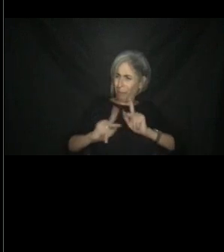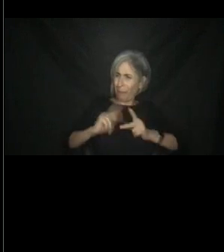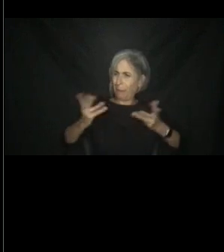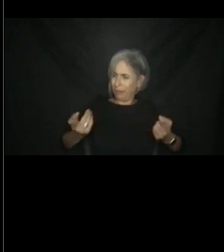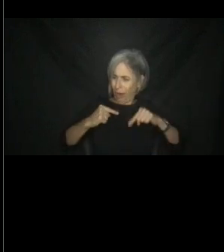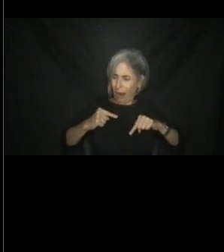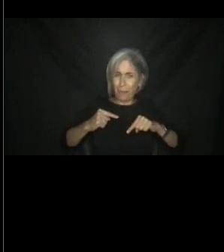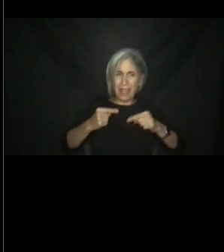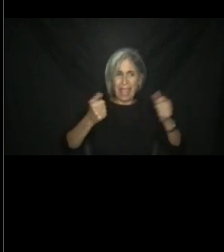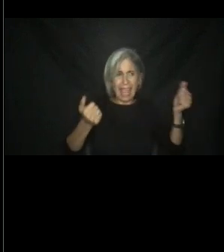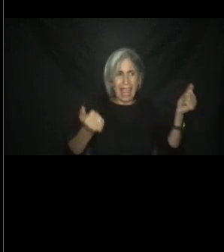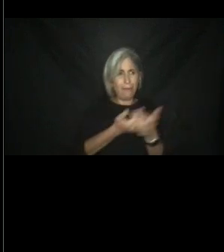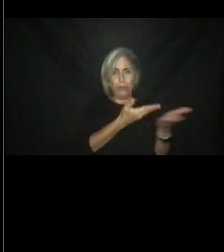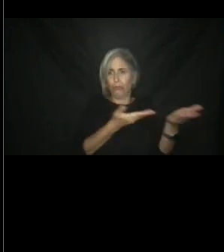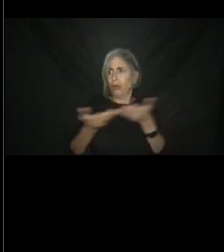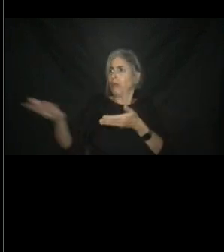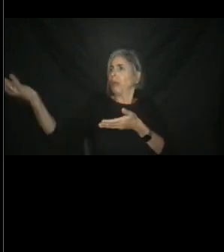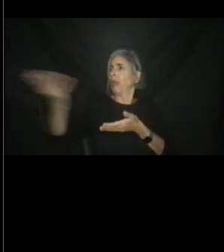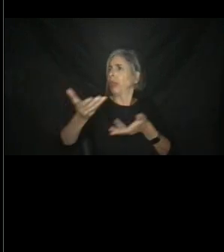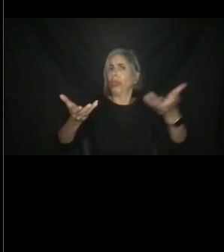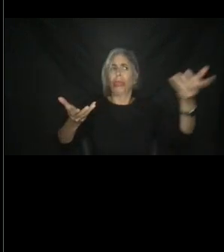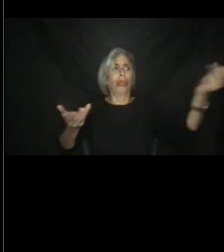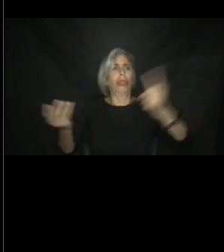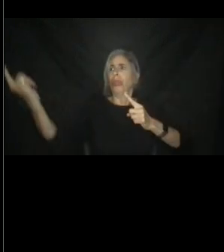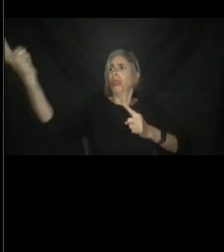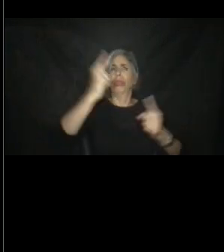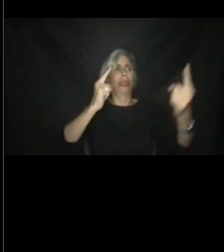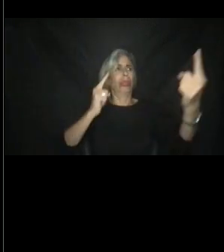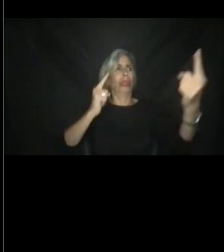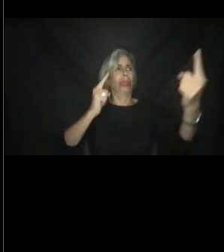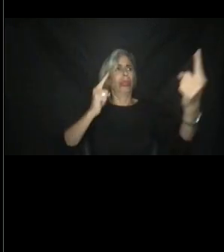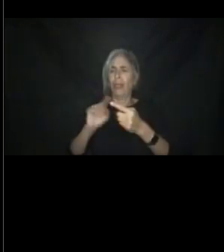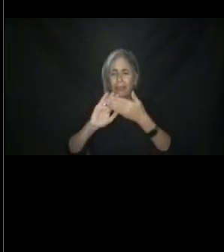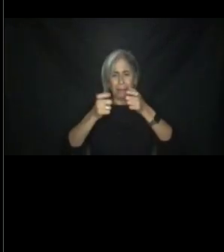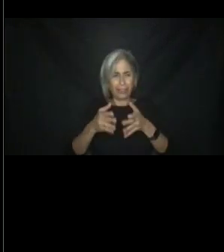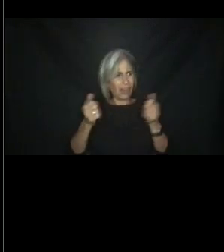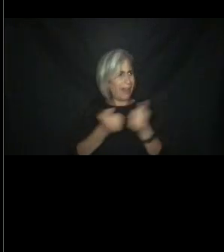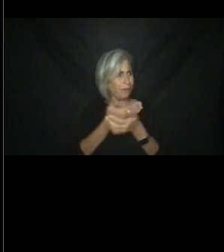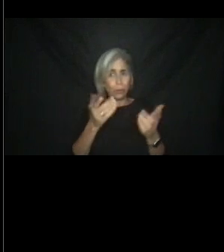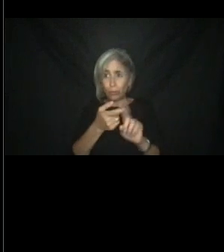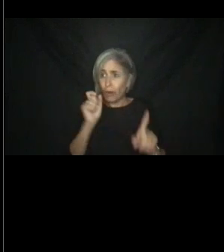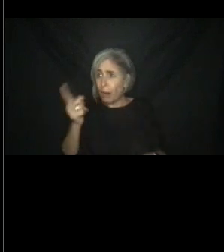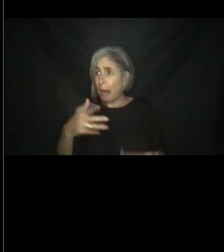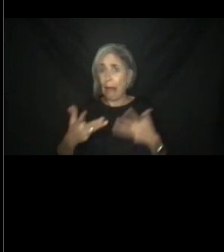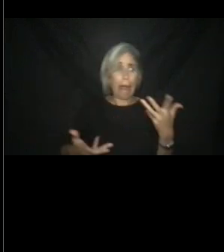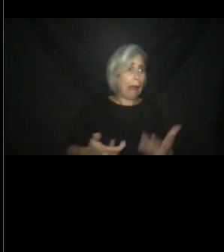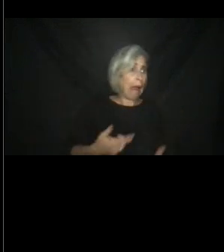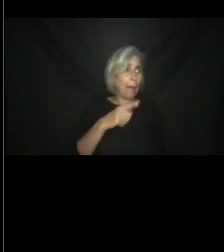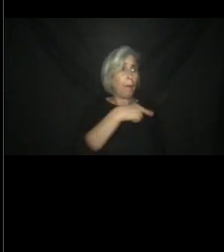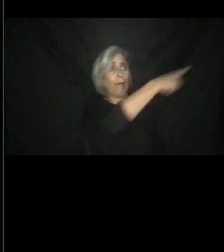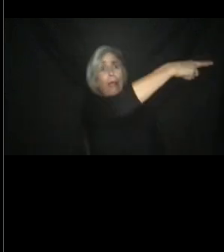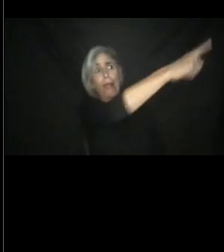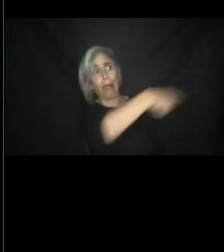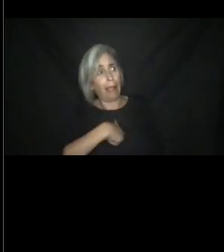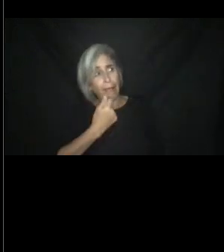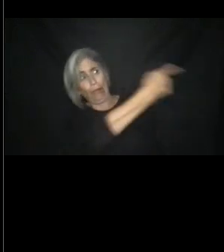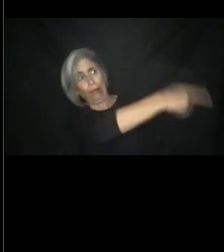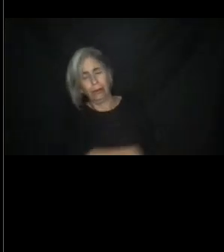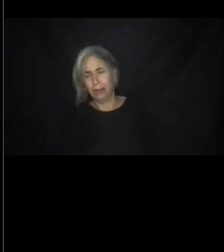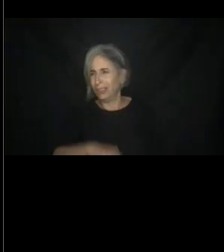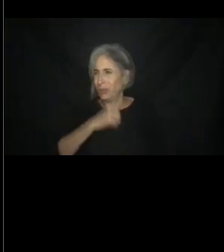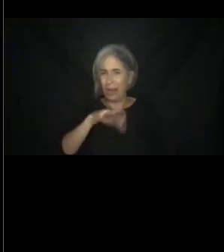Everybody you bring in here is from everybody everywhere else. Look at the city manager. Look at everybody. Where are you from? I'm all over there. Oh, you can't